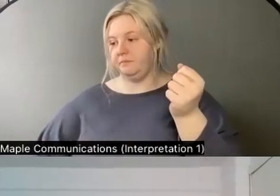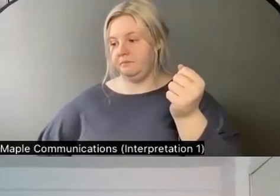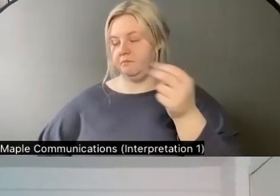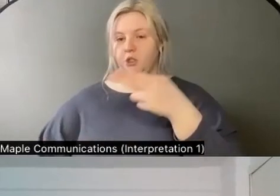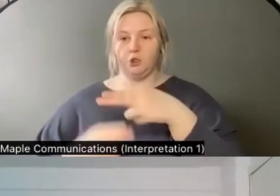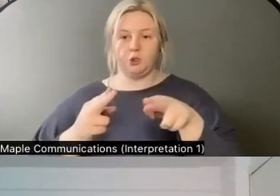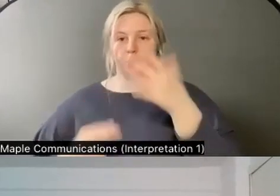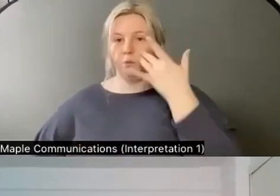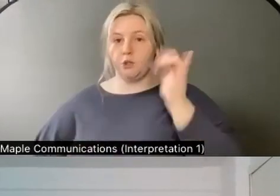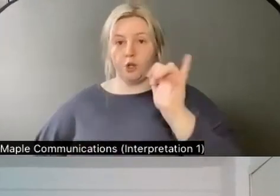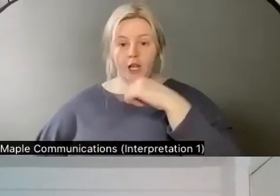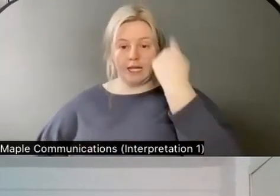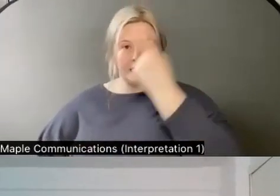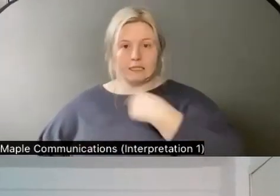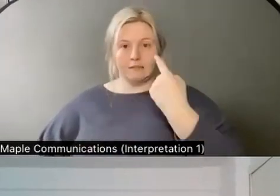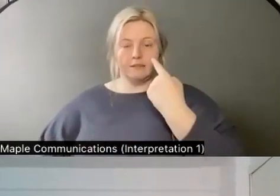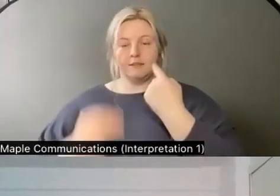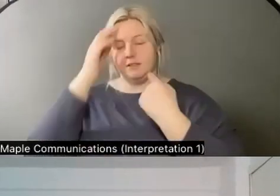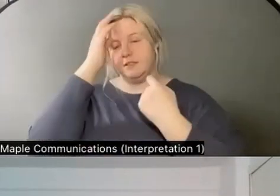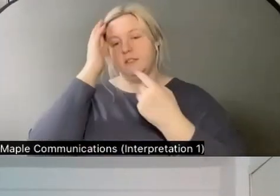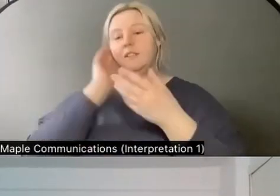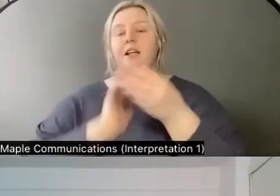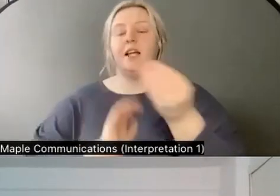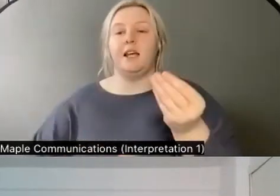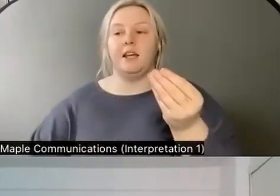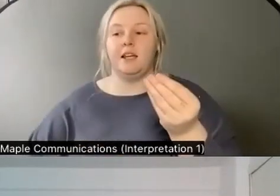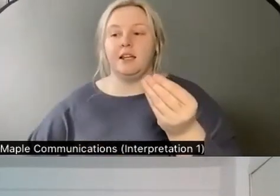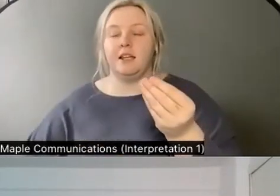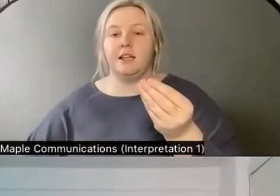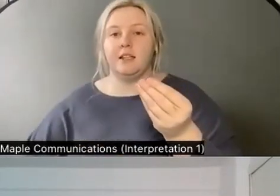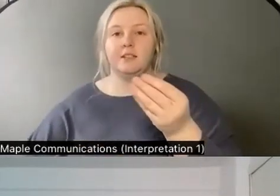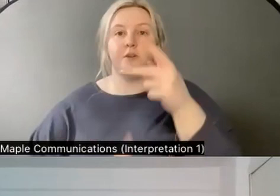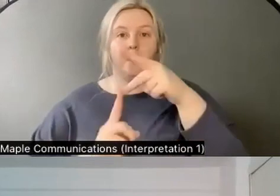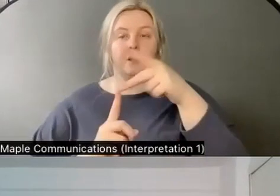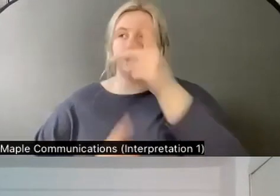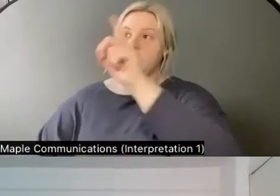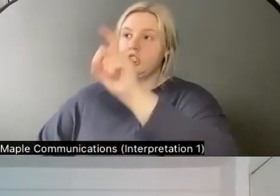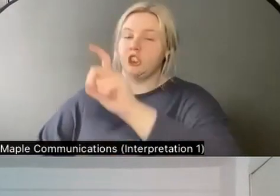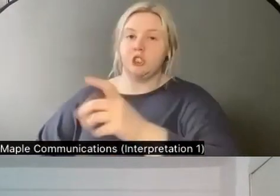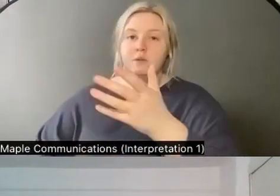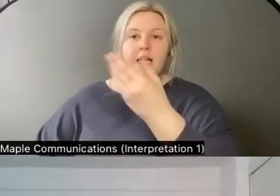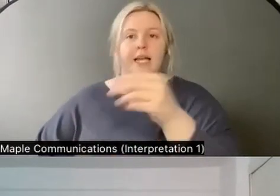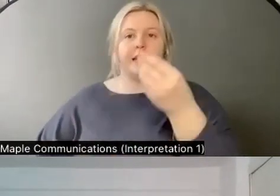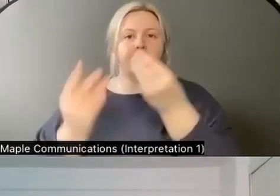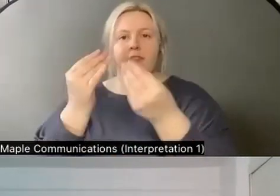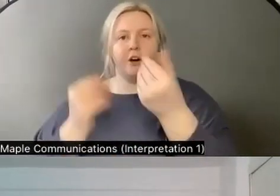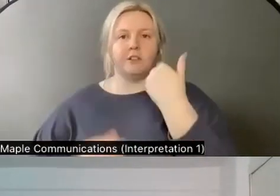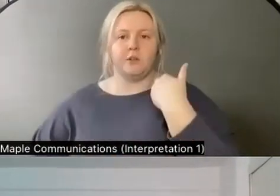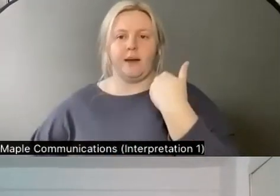visual description, and what you would spray paint on Parliament, and then any thoughts you have